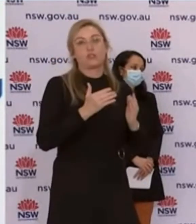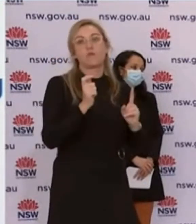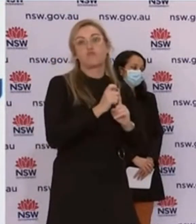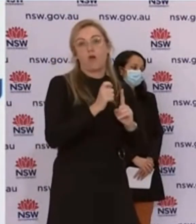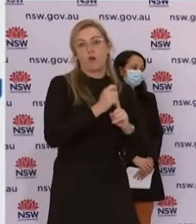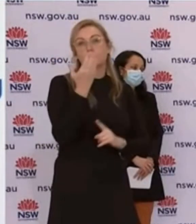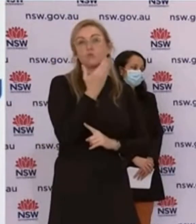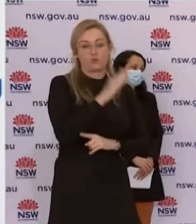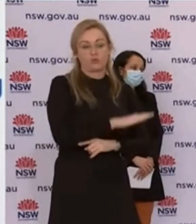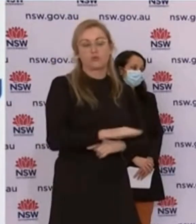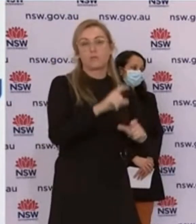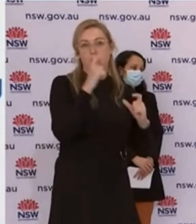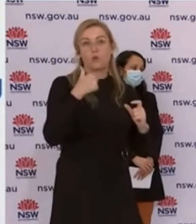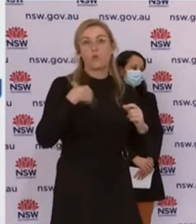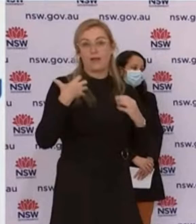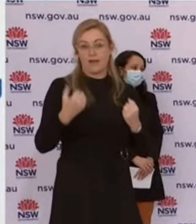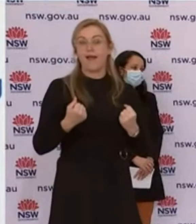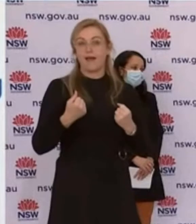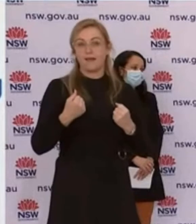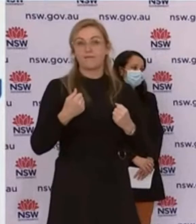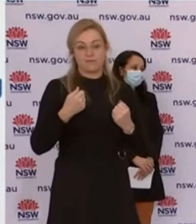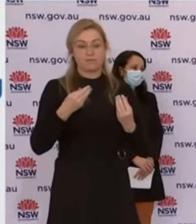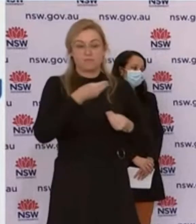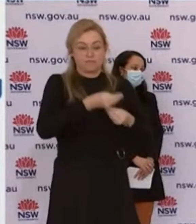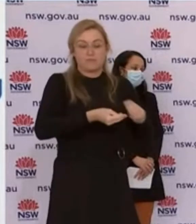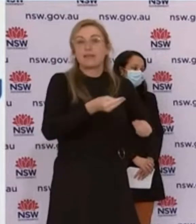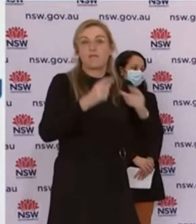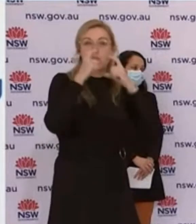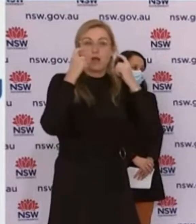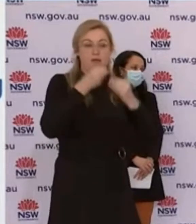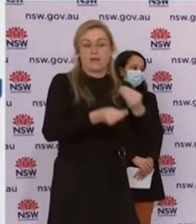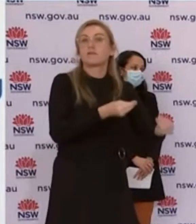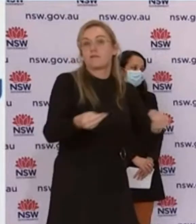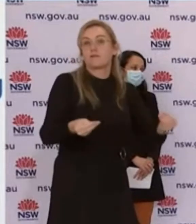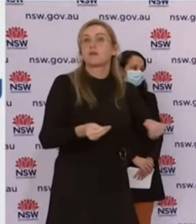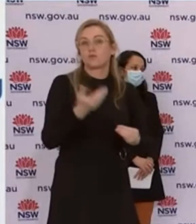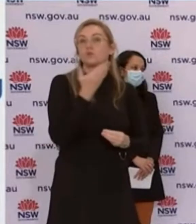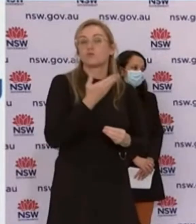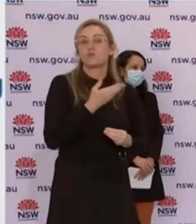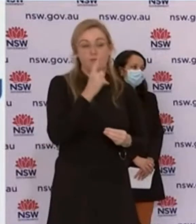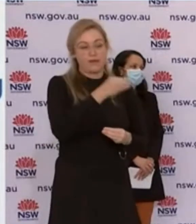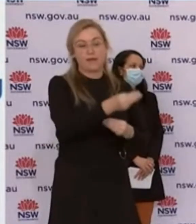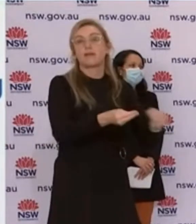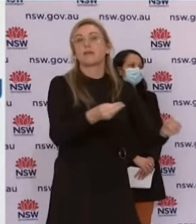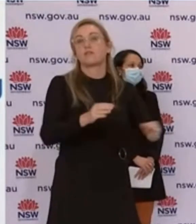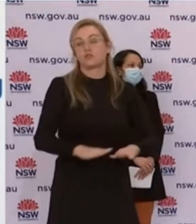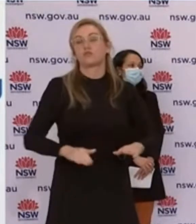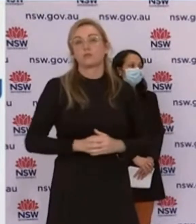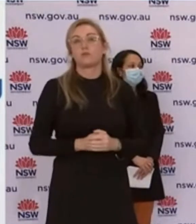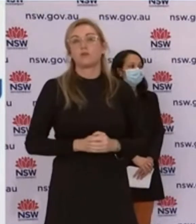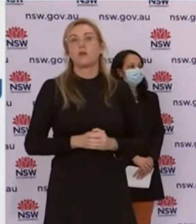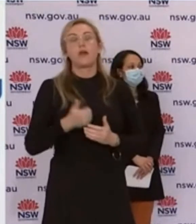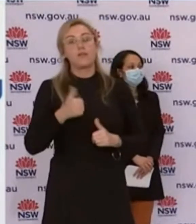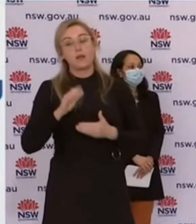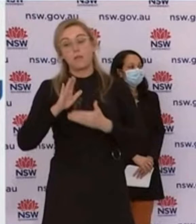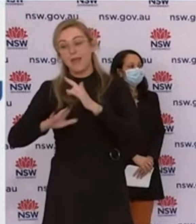students to wear masks. We have supplies that we will make available to our schools so that they can do this. And again, I think this is about giving our parents and our